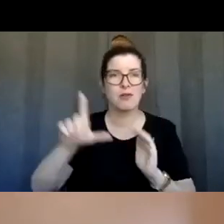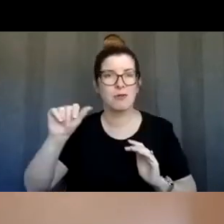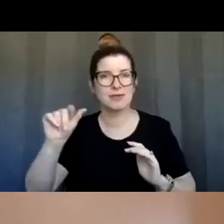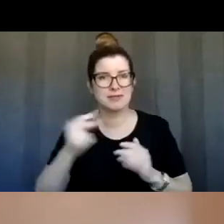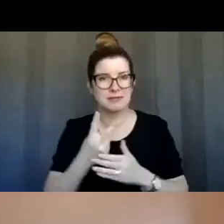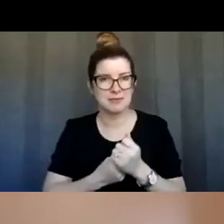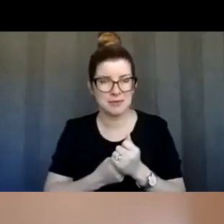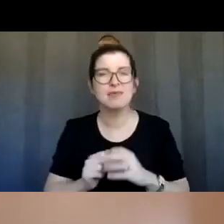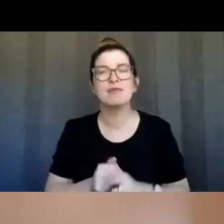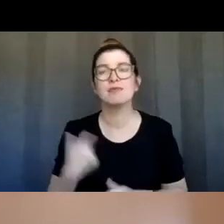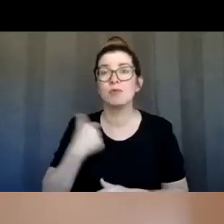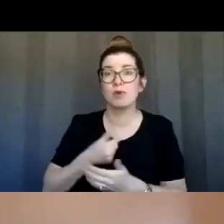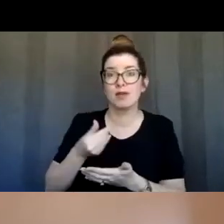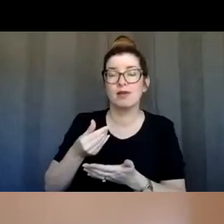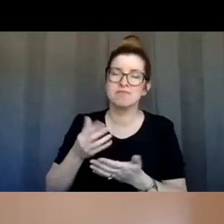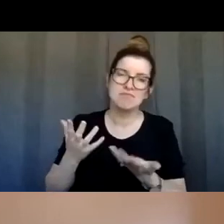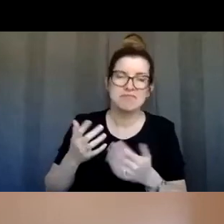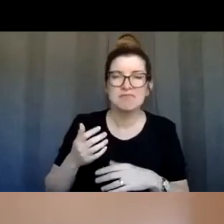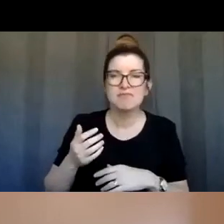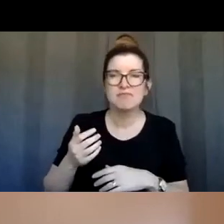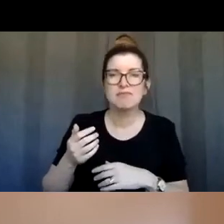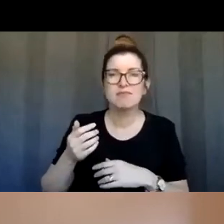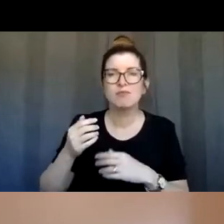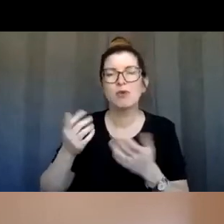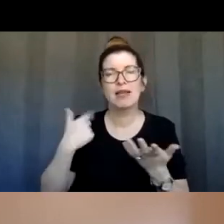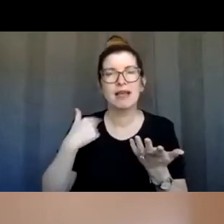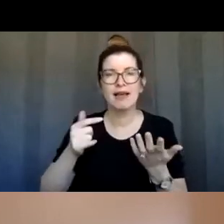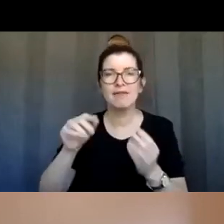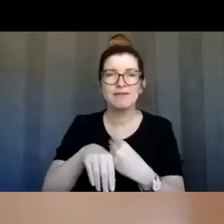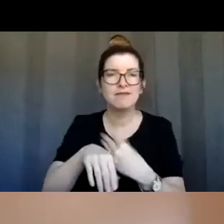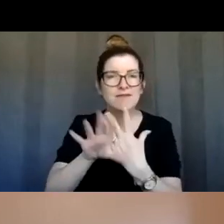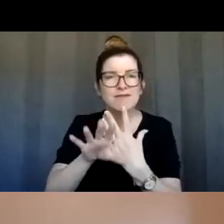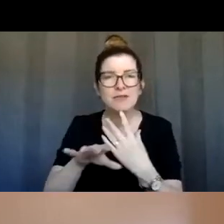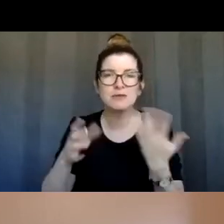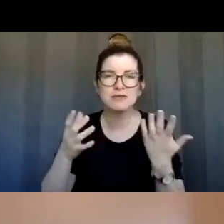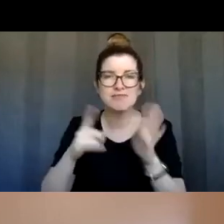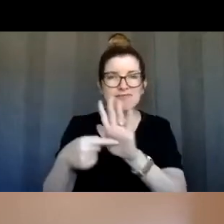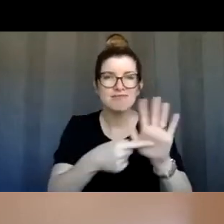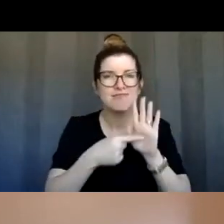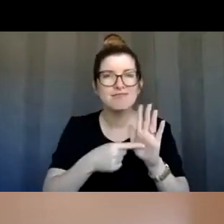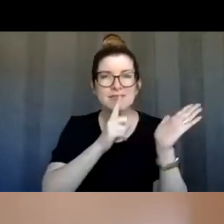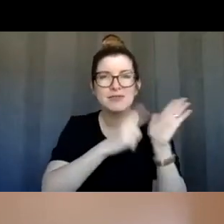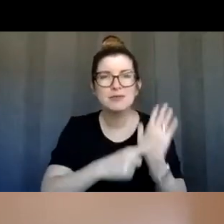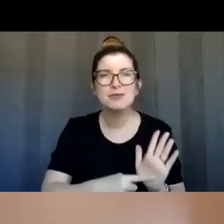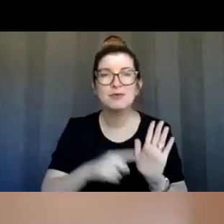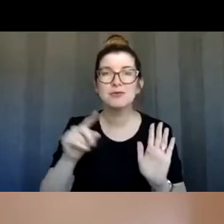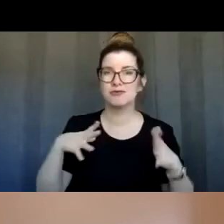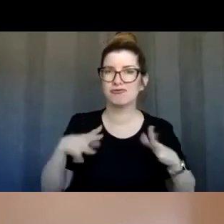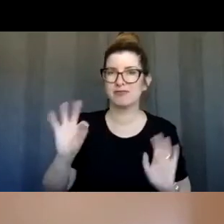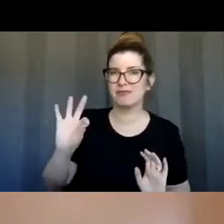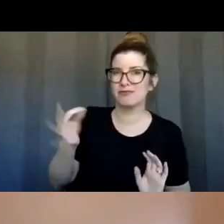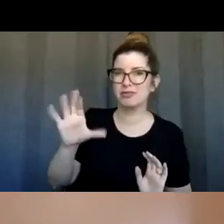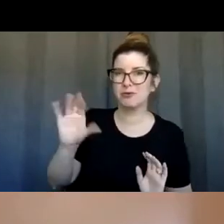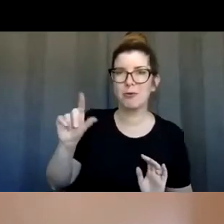by, we have a founding era virtual exhibit that explores our early French colonial period. We have